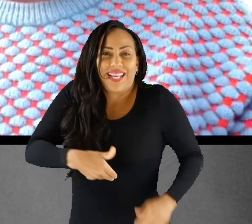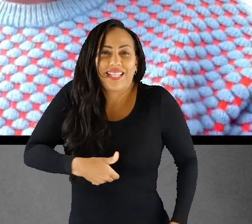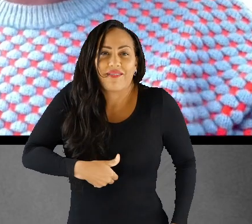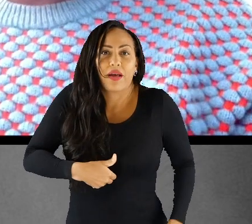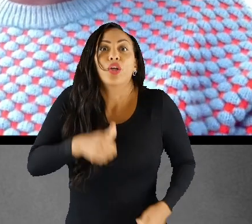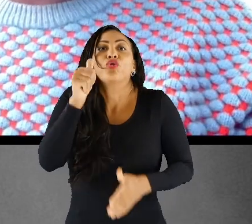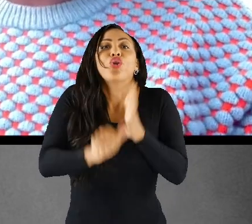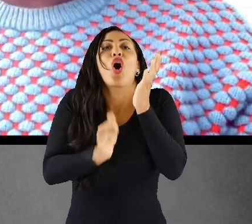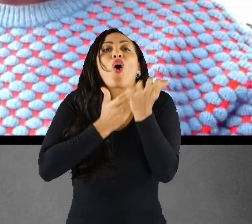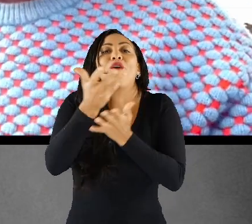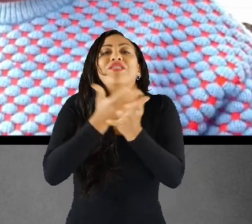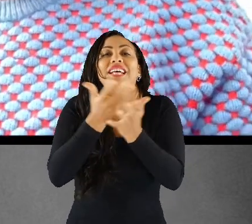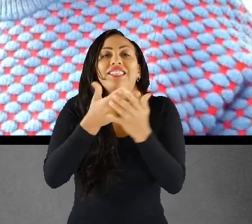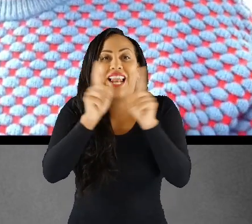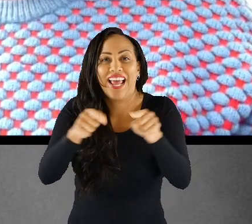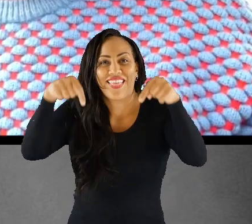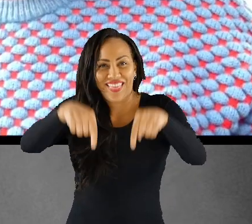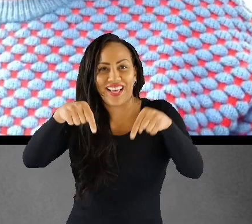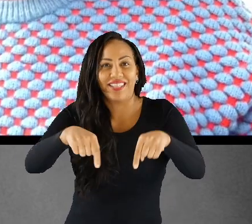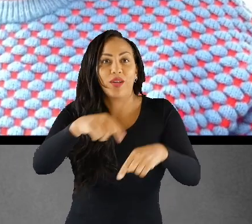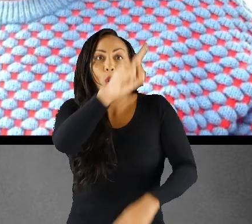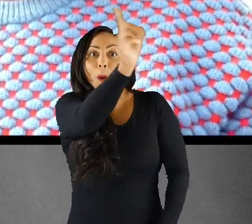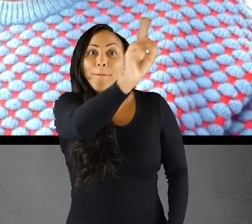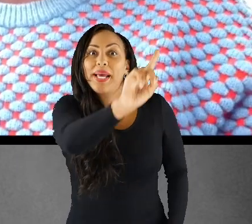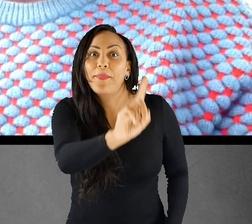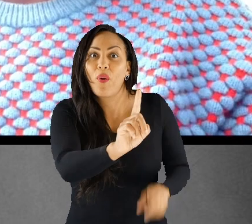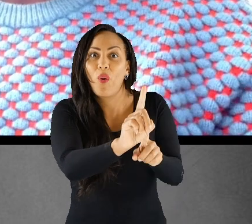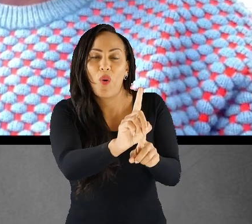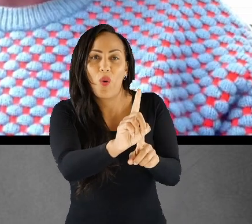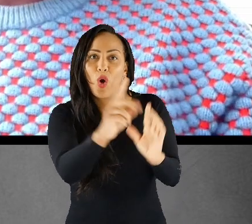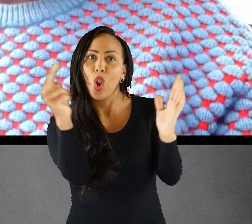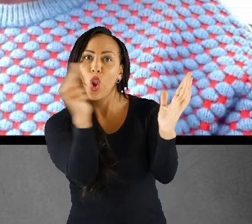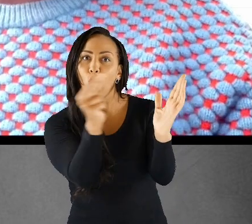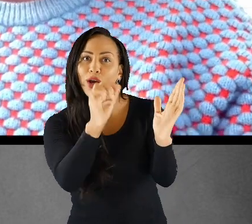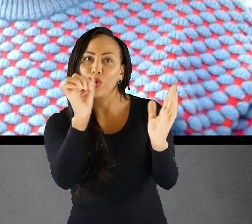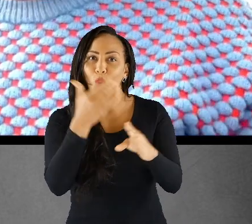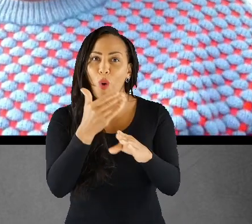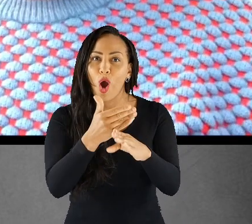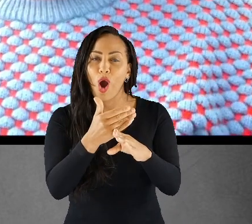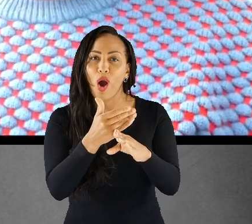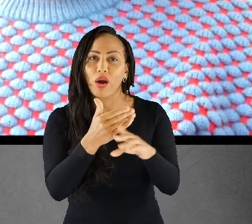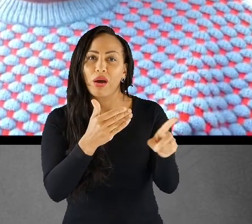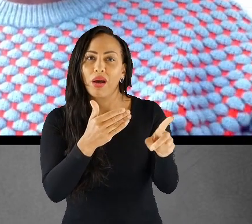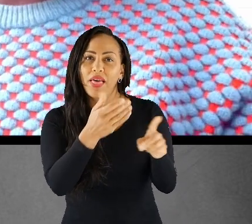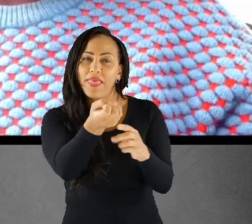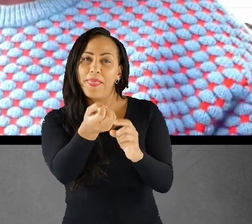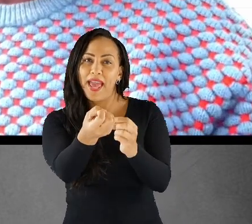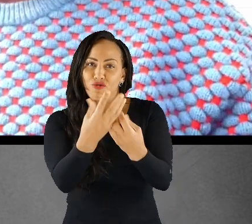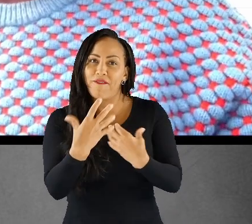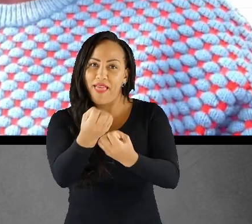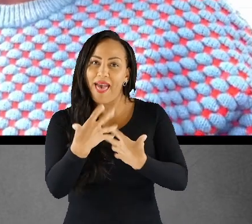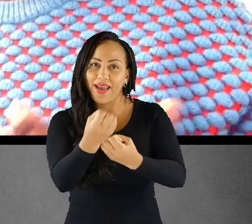have conversations like this or people see it and they see things that you don't even thought of saying or